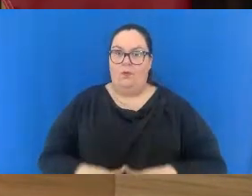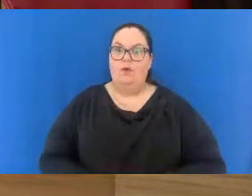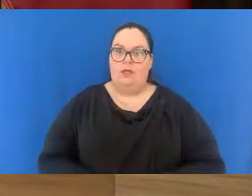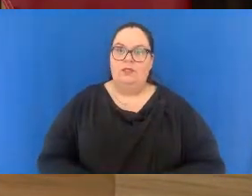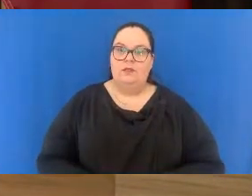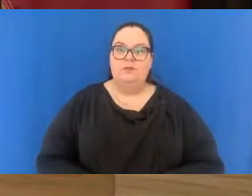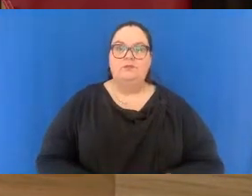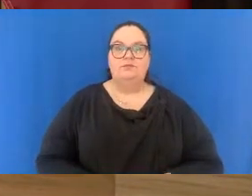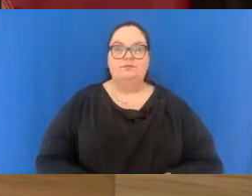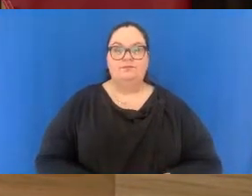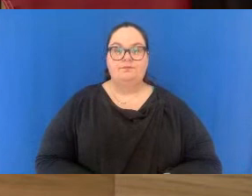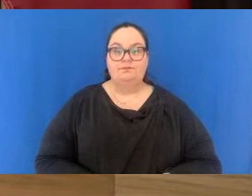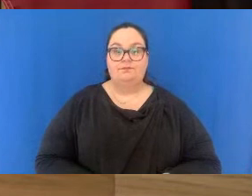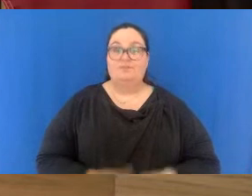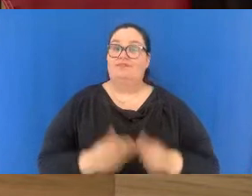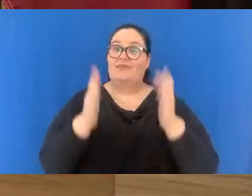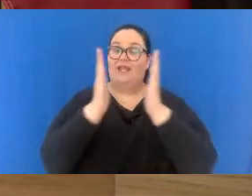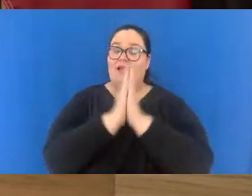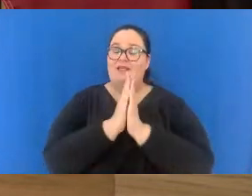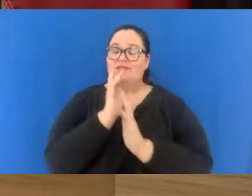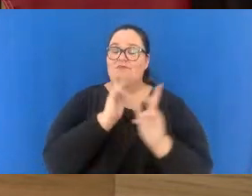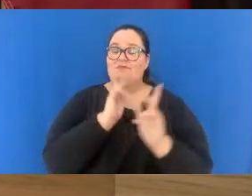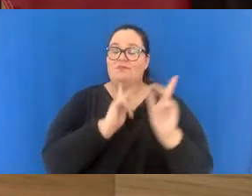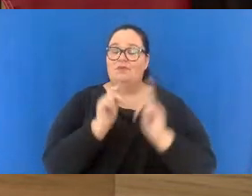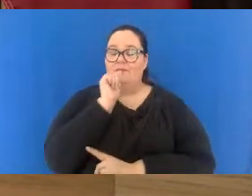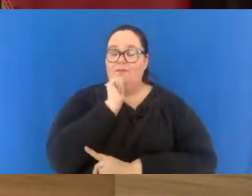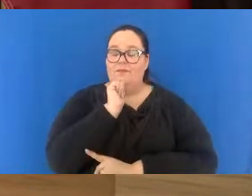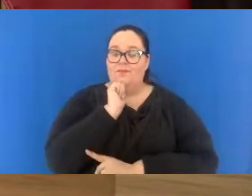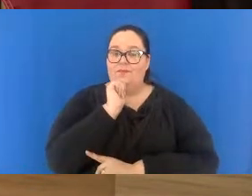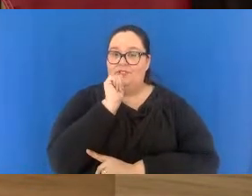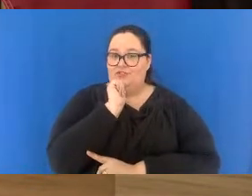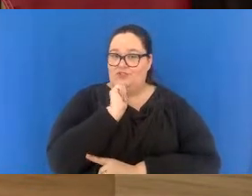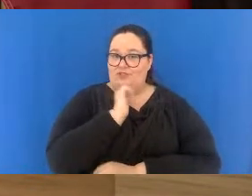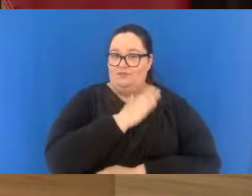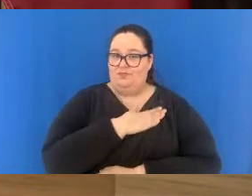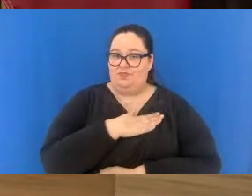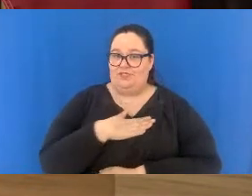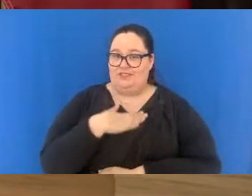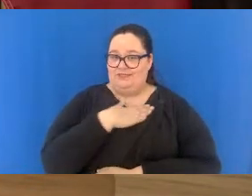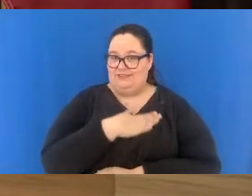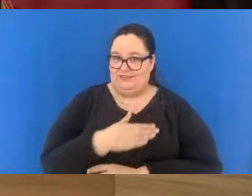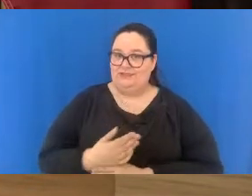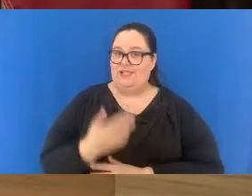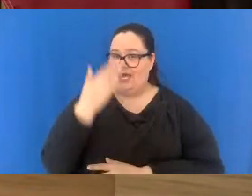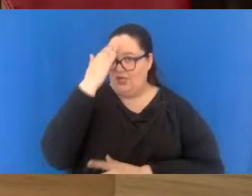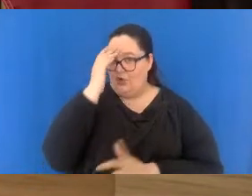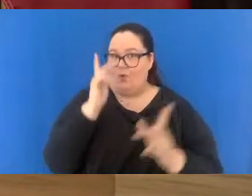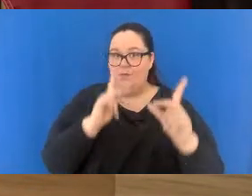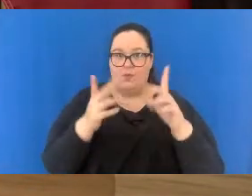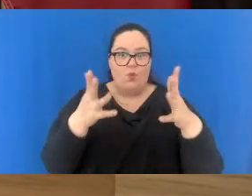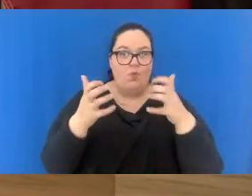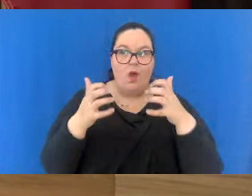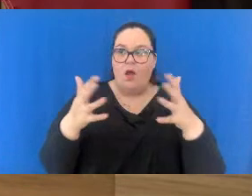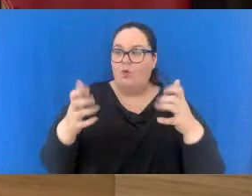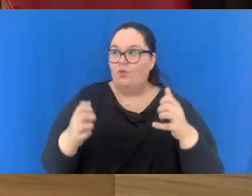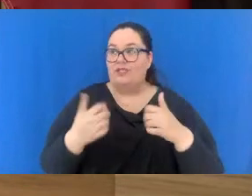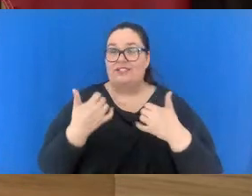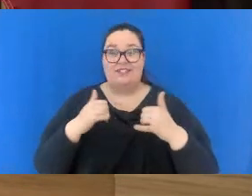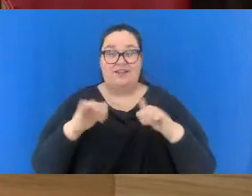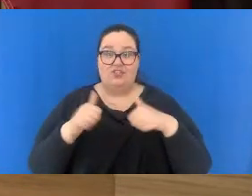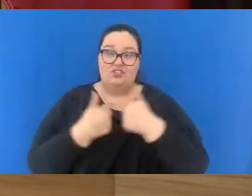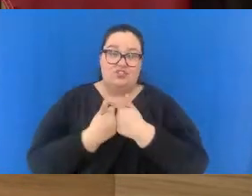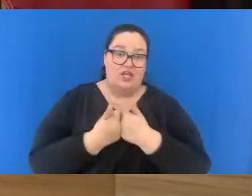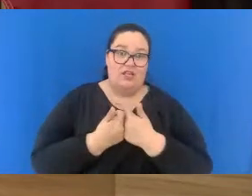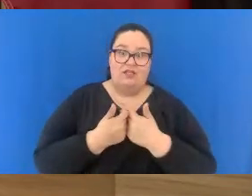now. I do ask for people to continue to have patience around the rollout as there will still always be some challenges. It's not like a